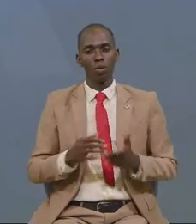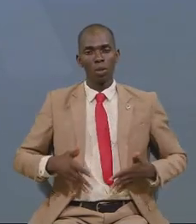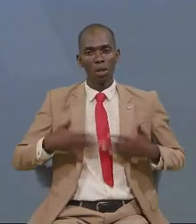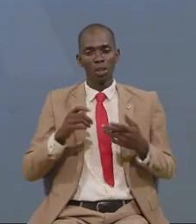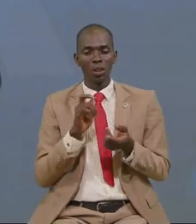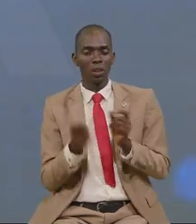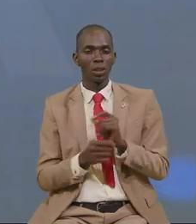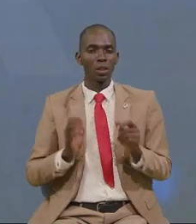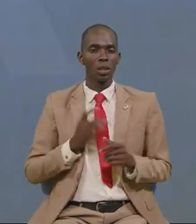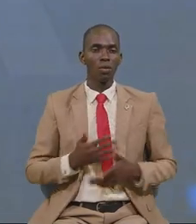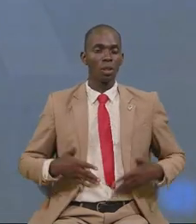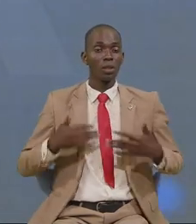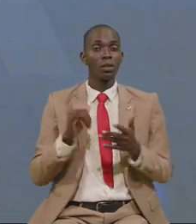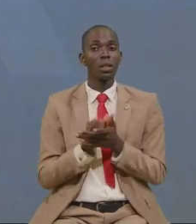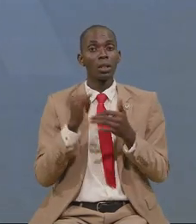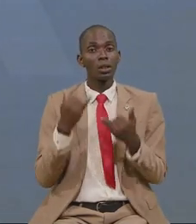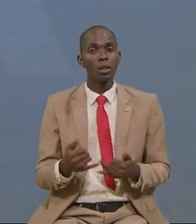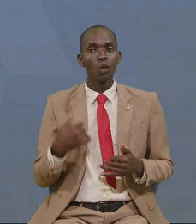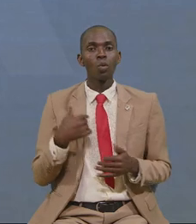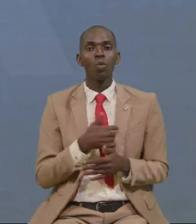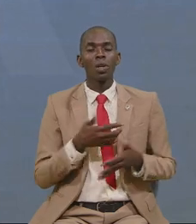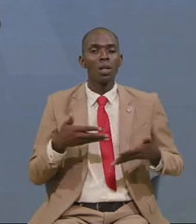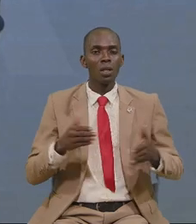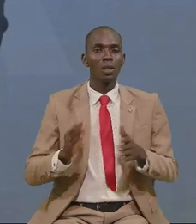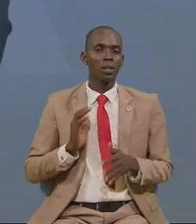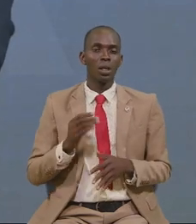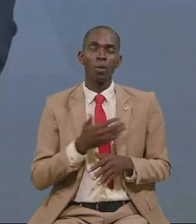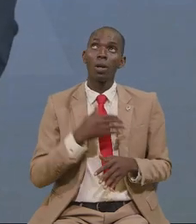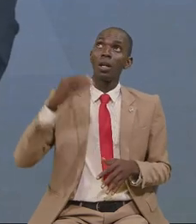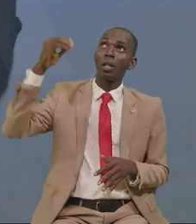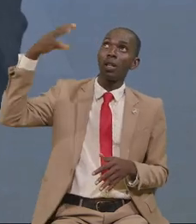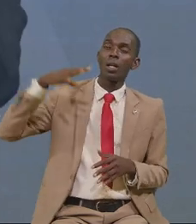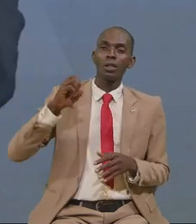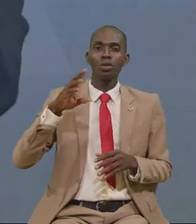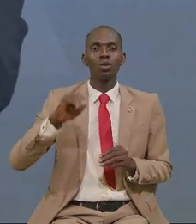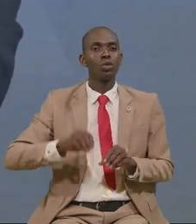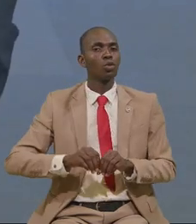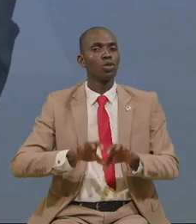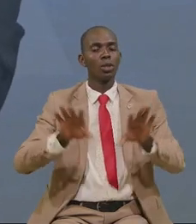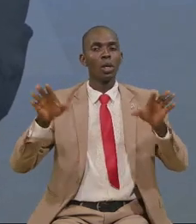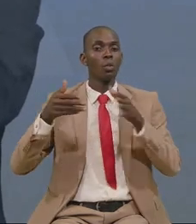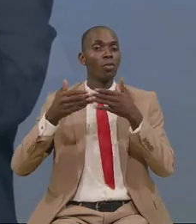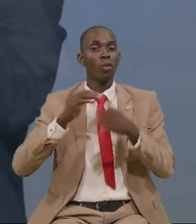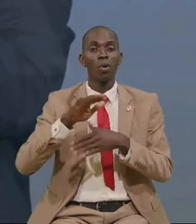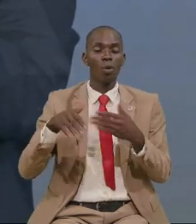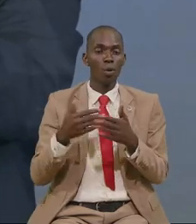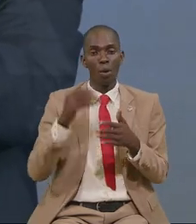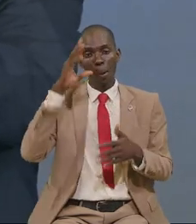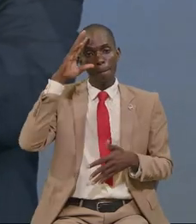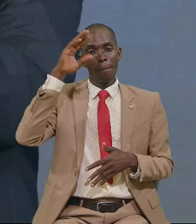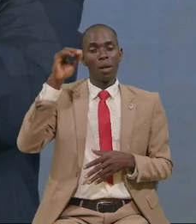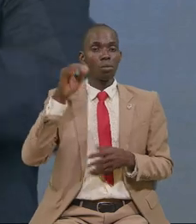that now we let our light so shine before men, so that they see our